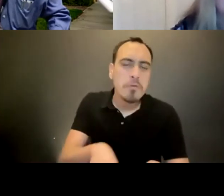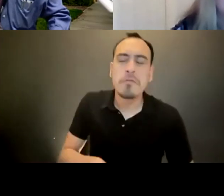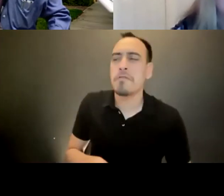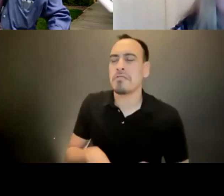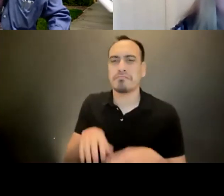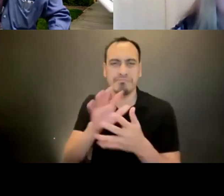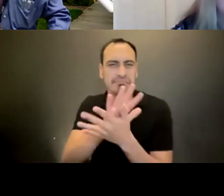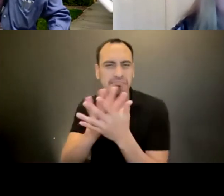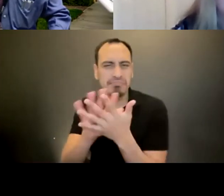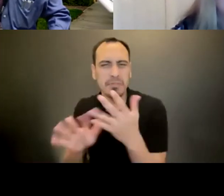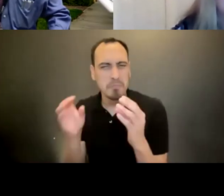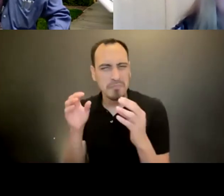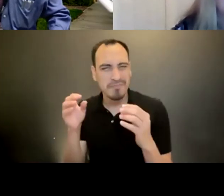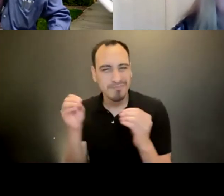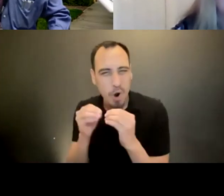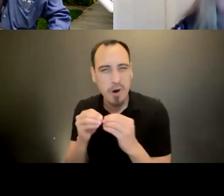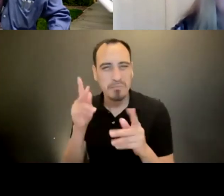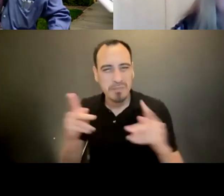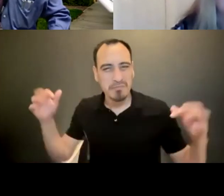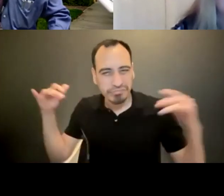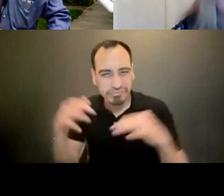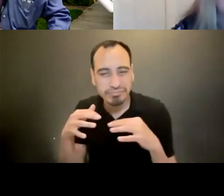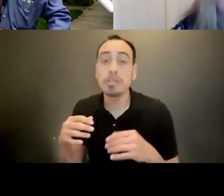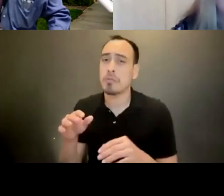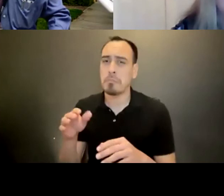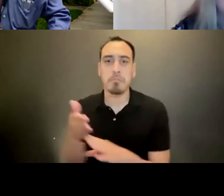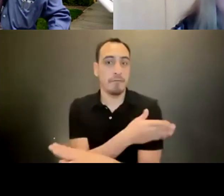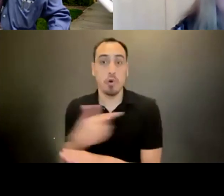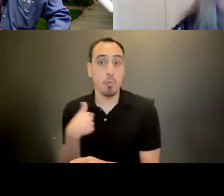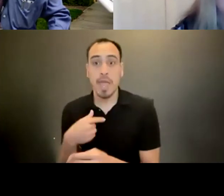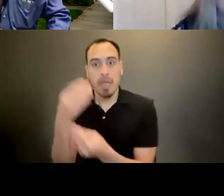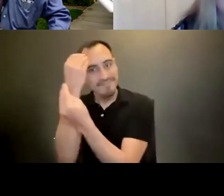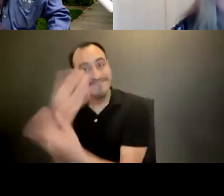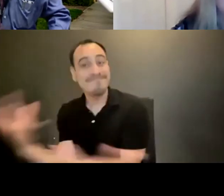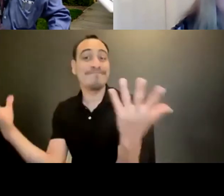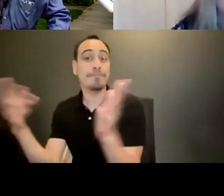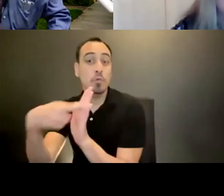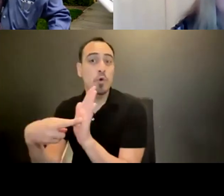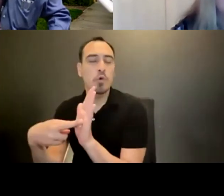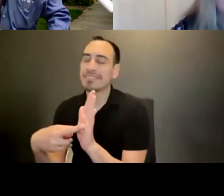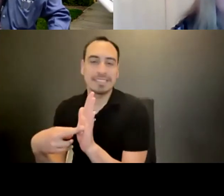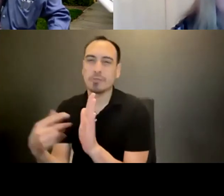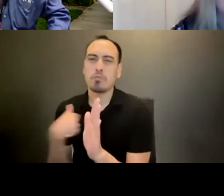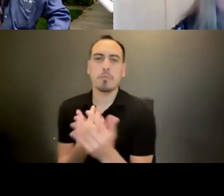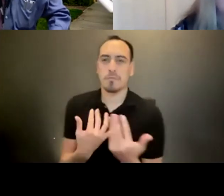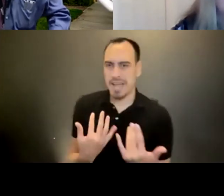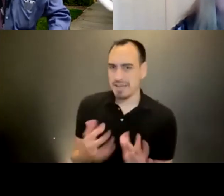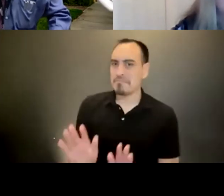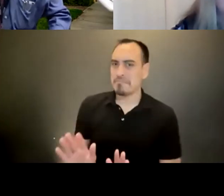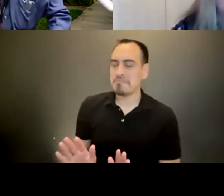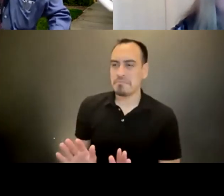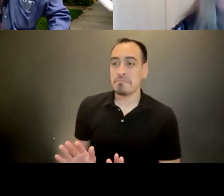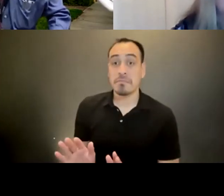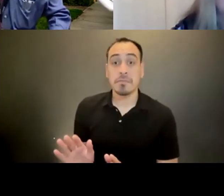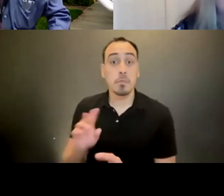more people vaccinated, more people protected, and the numbers are lower. So we don't have an exact date on when that will